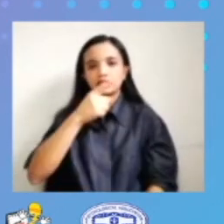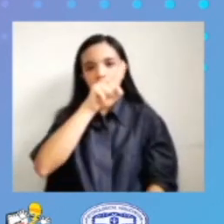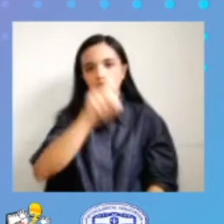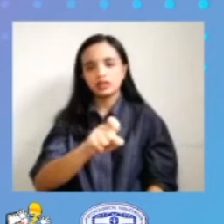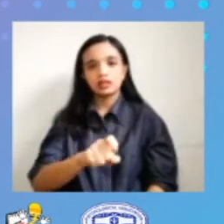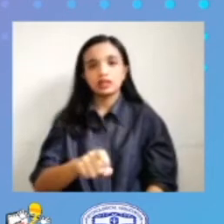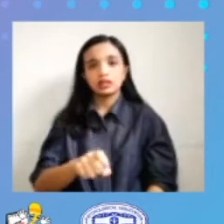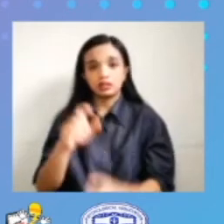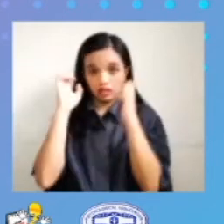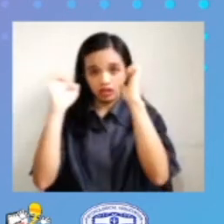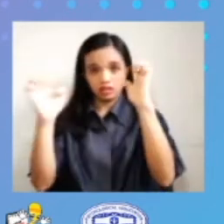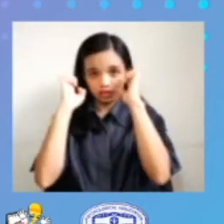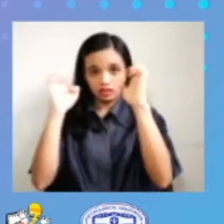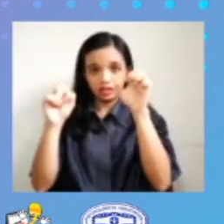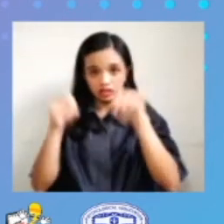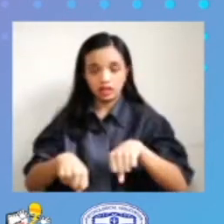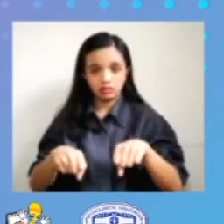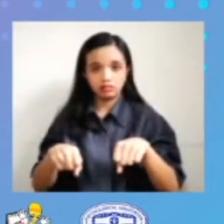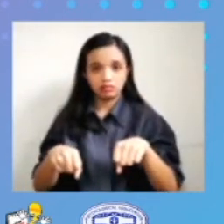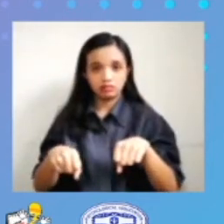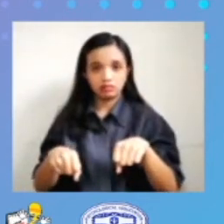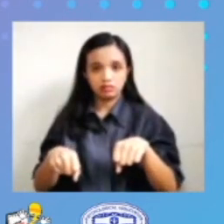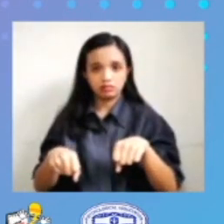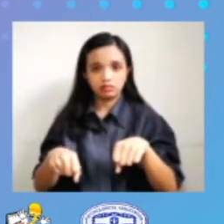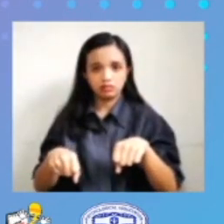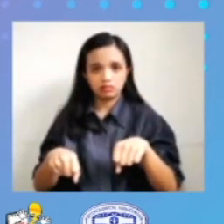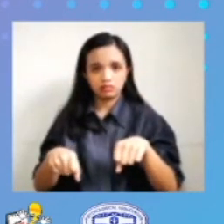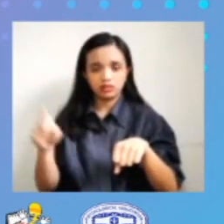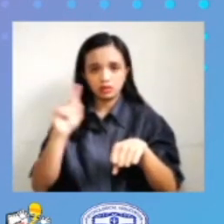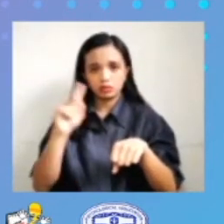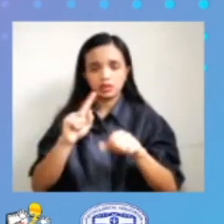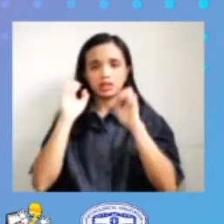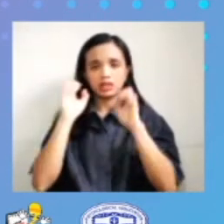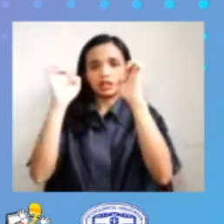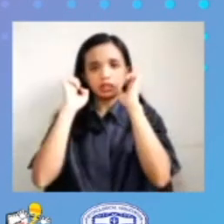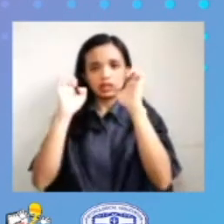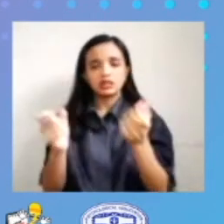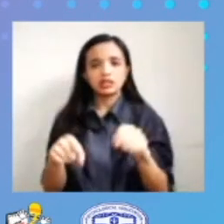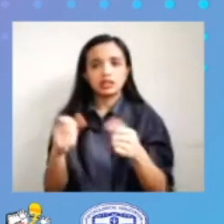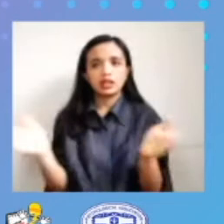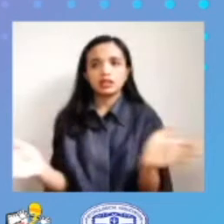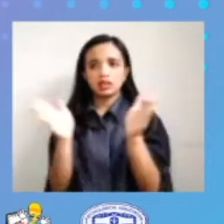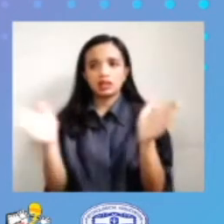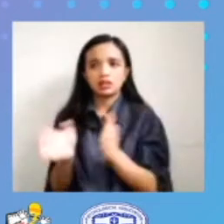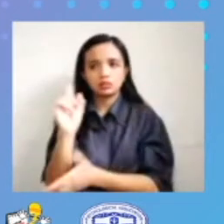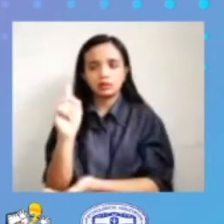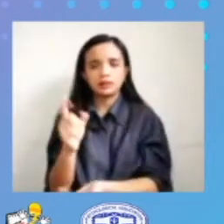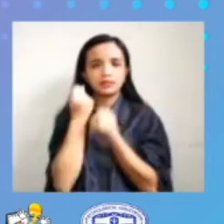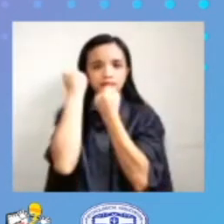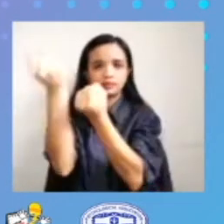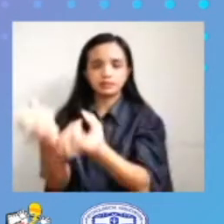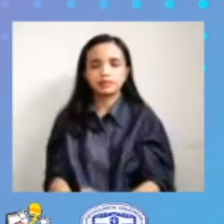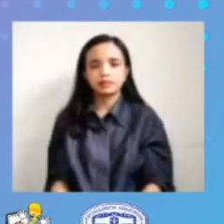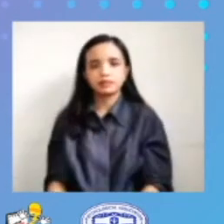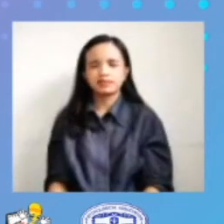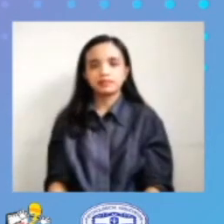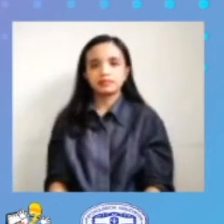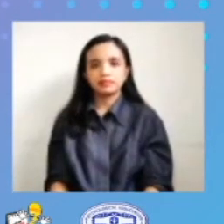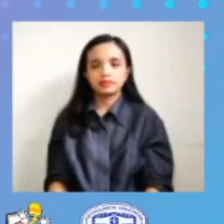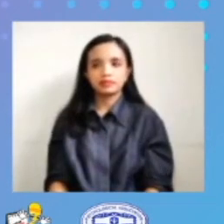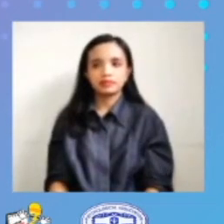But as long as you're adding, you will gain weight. Yes, but you have to make sure kasi there are many payat.